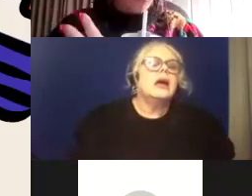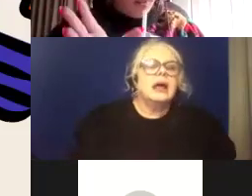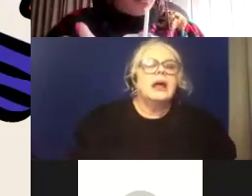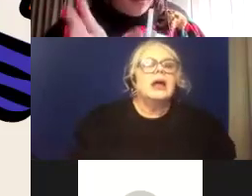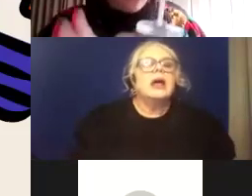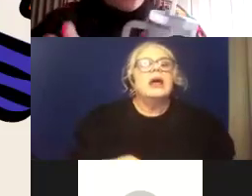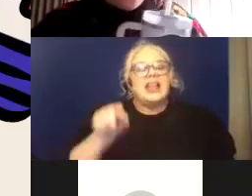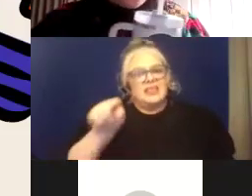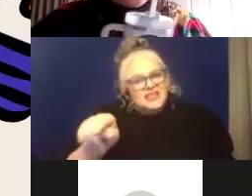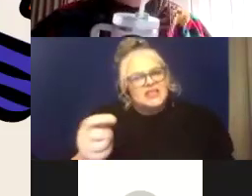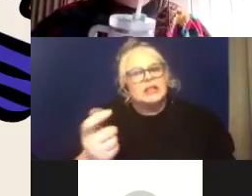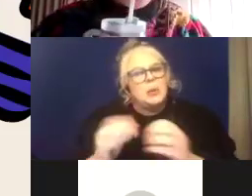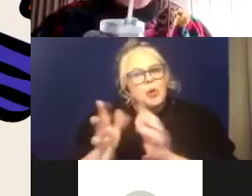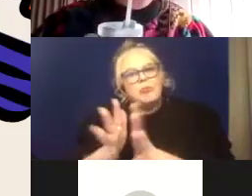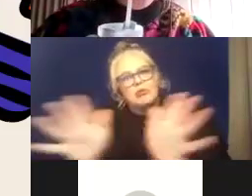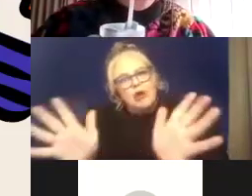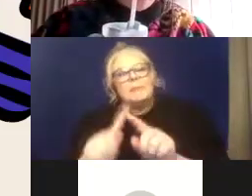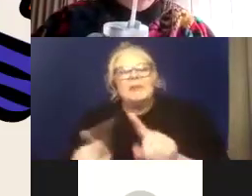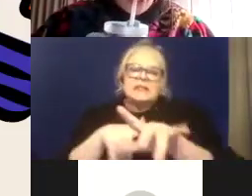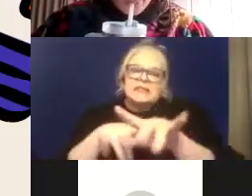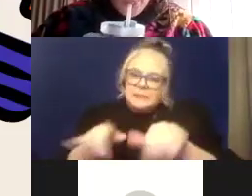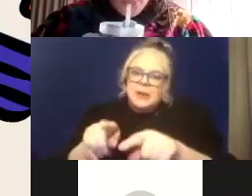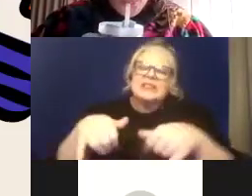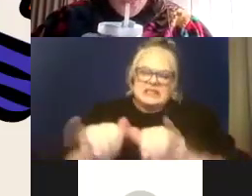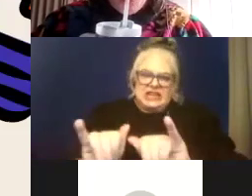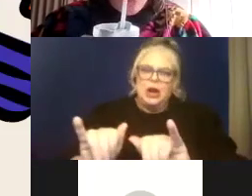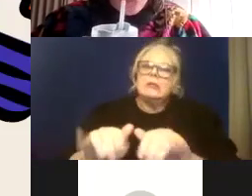it's also still got a very specific focus and training within it.